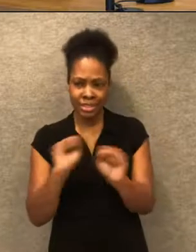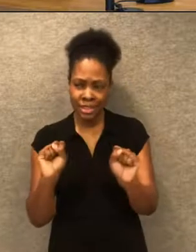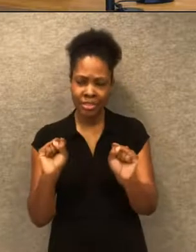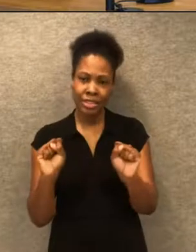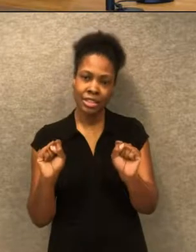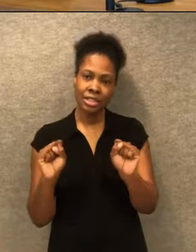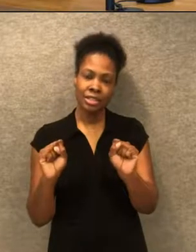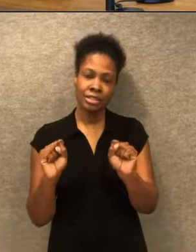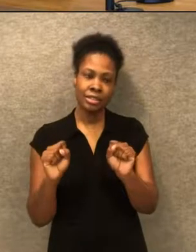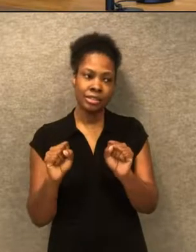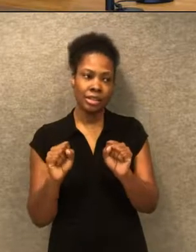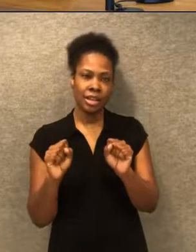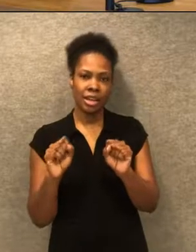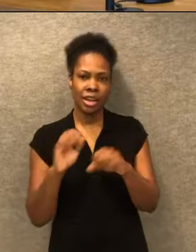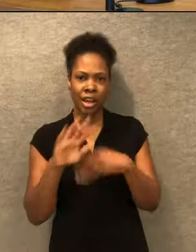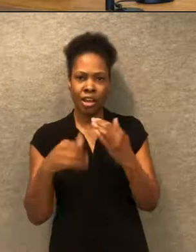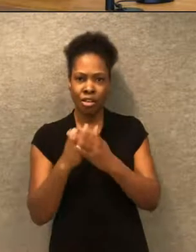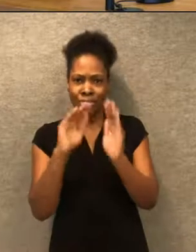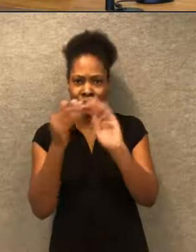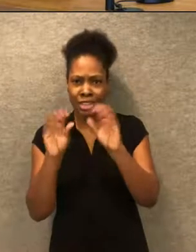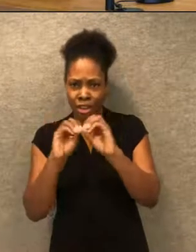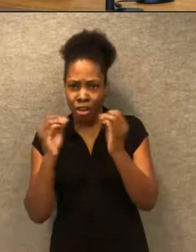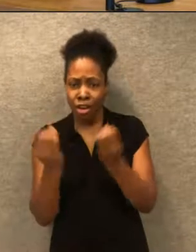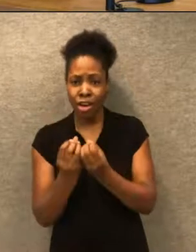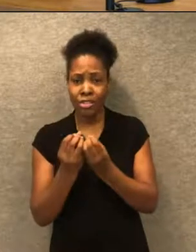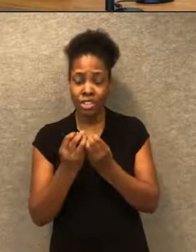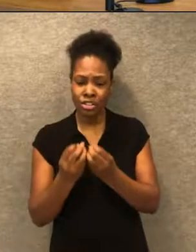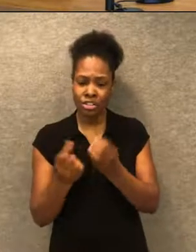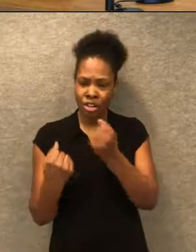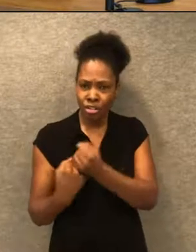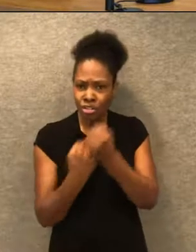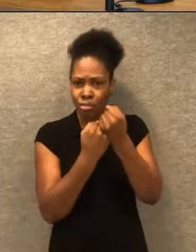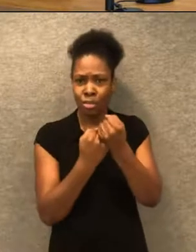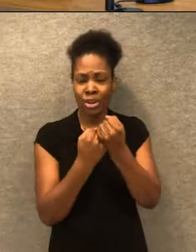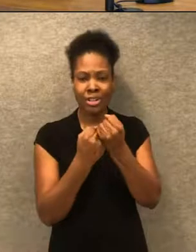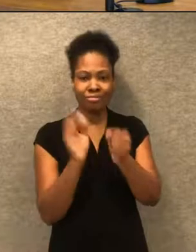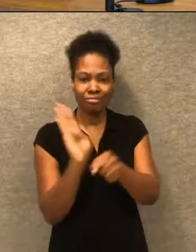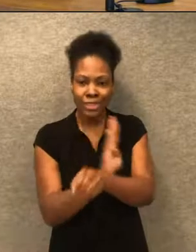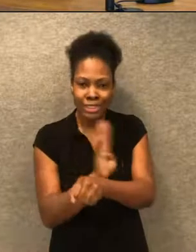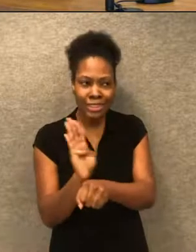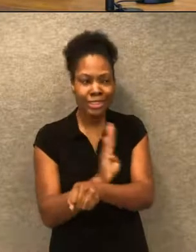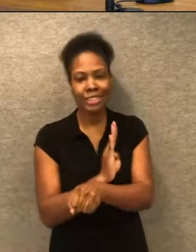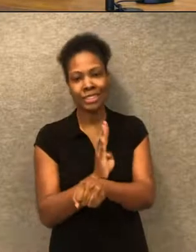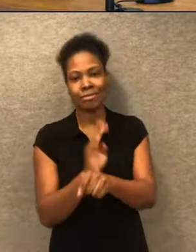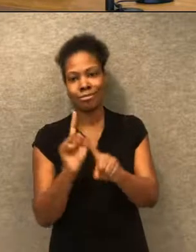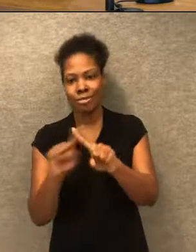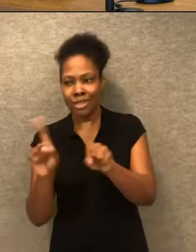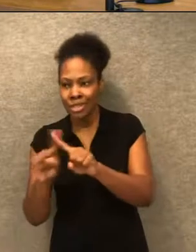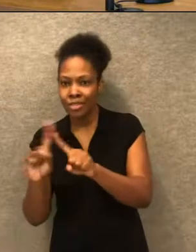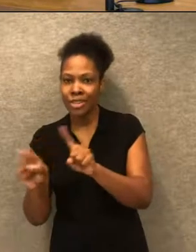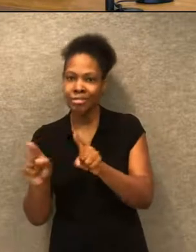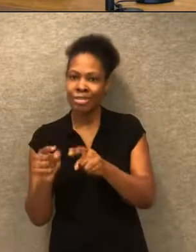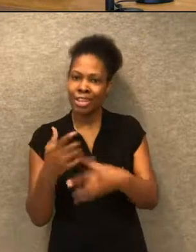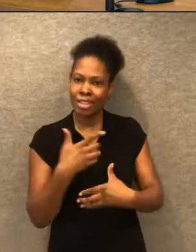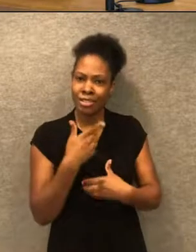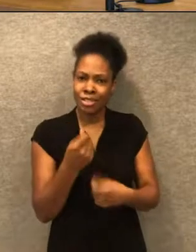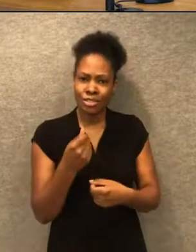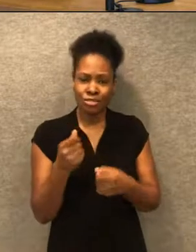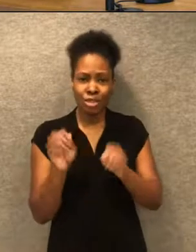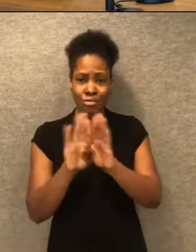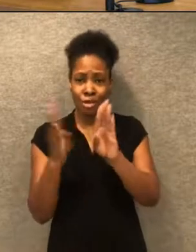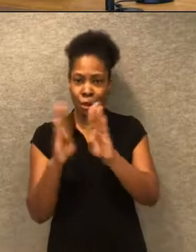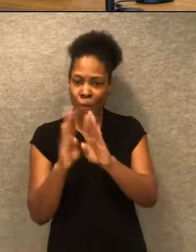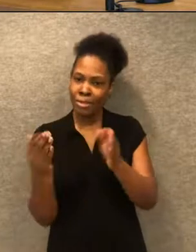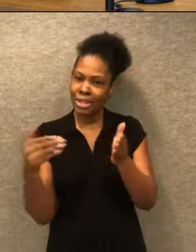municipal offices providing support to businesses, barbershops, hair salons, nail salons that are interested in reopening